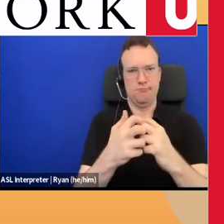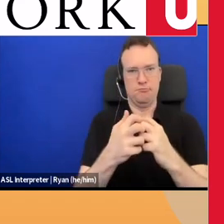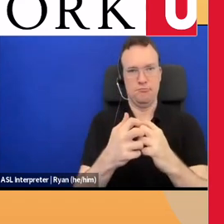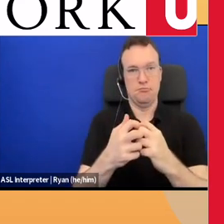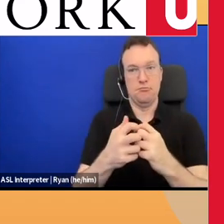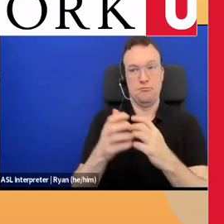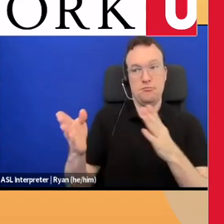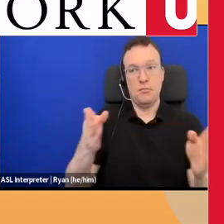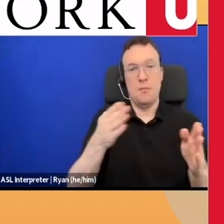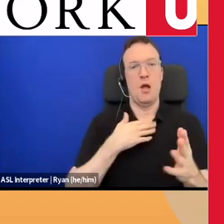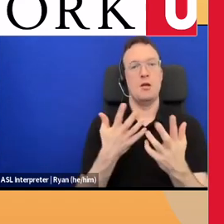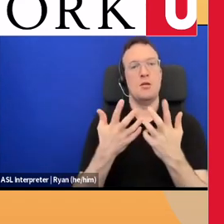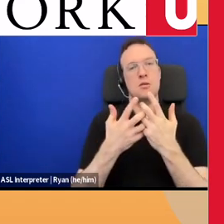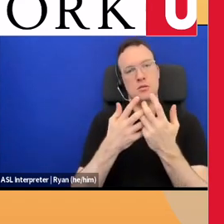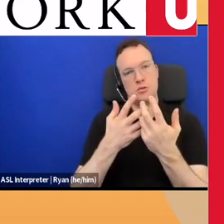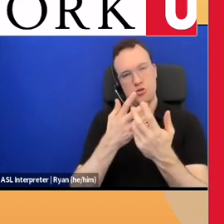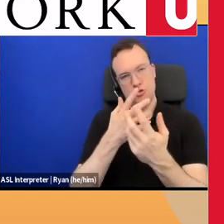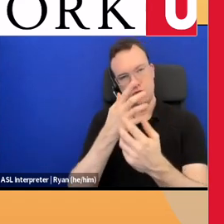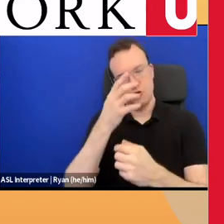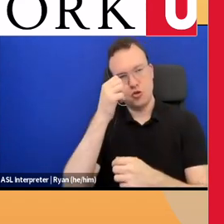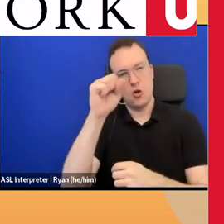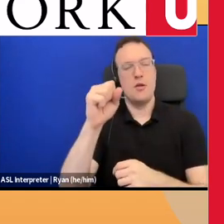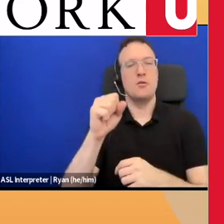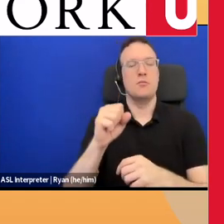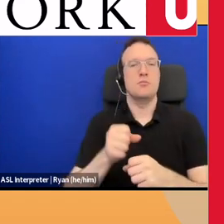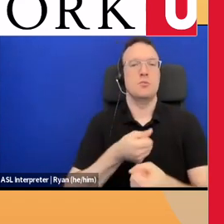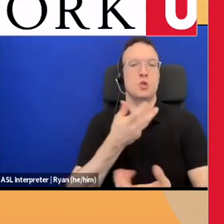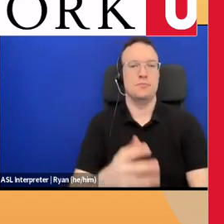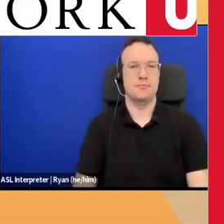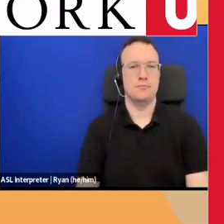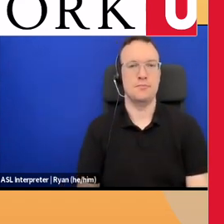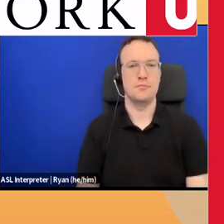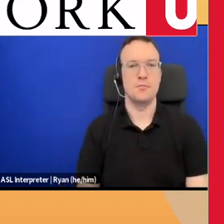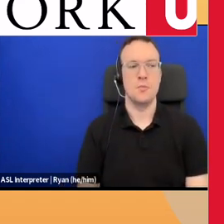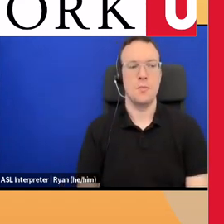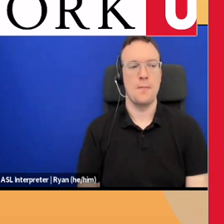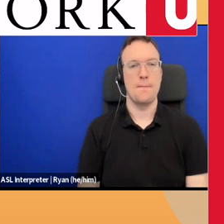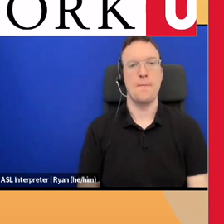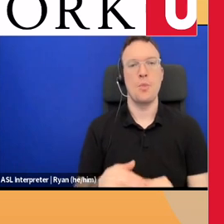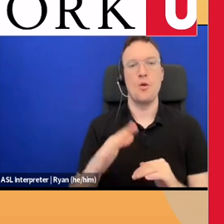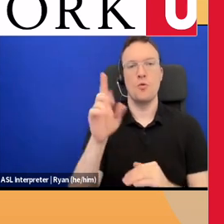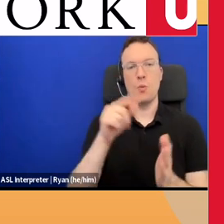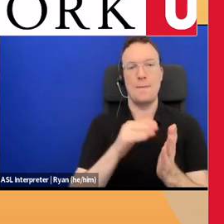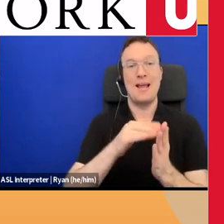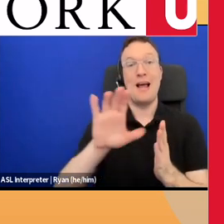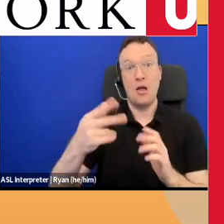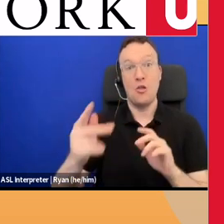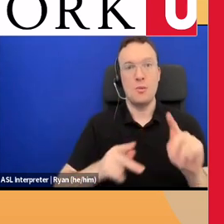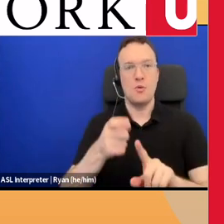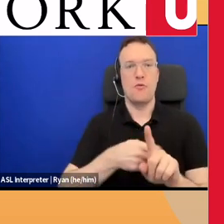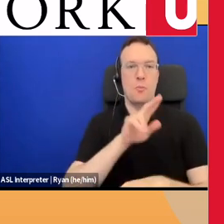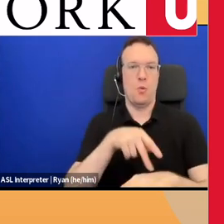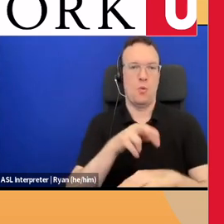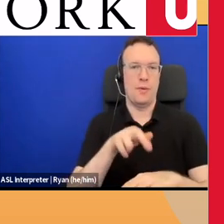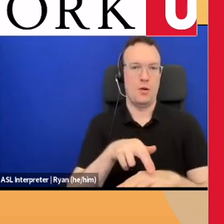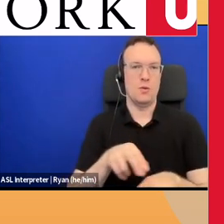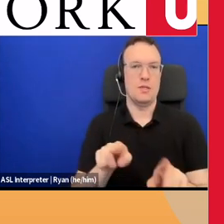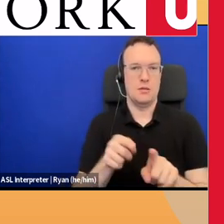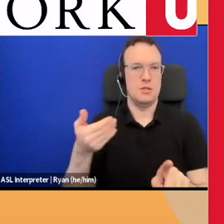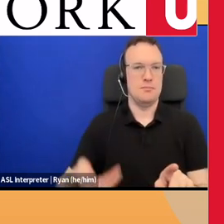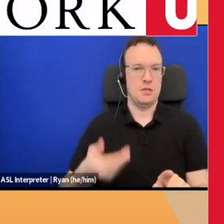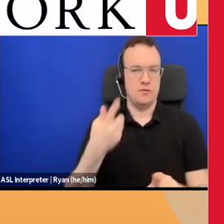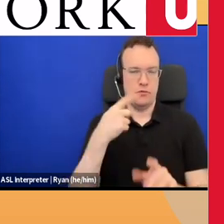my solidarity expression. There are more than a million fellow Puerto Ricans like me, for